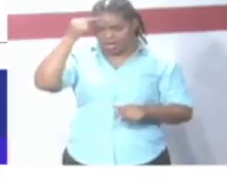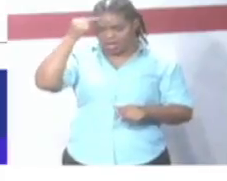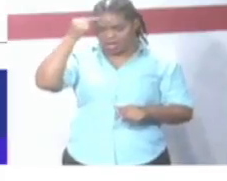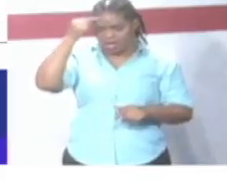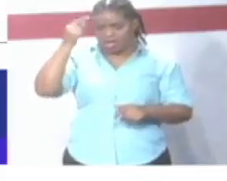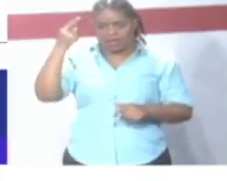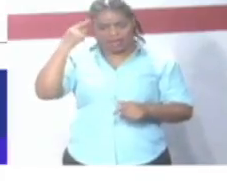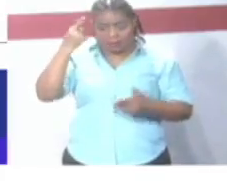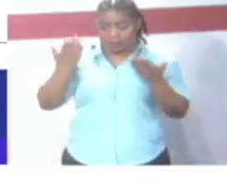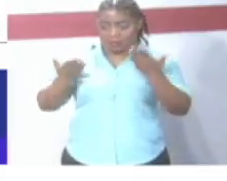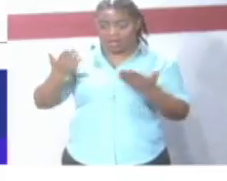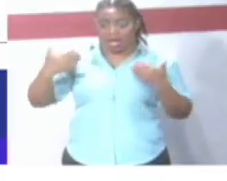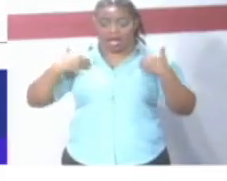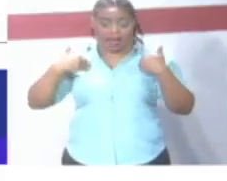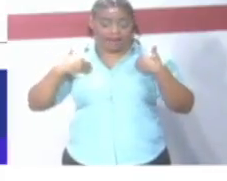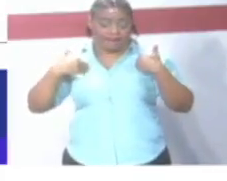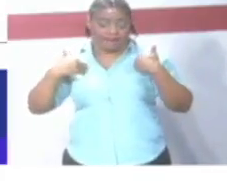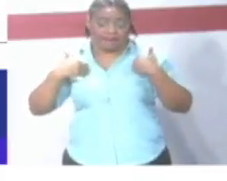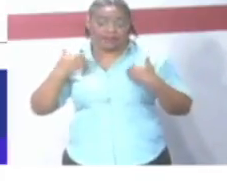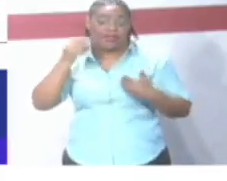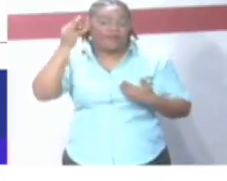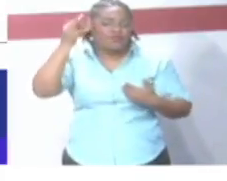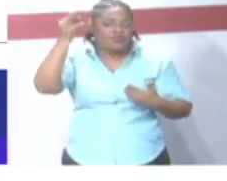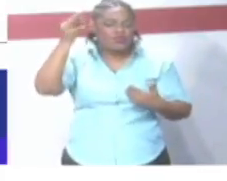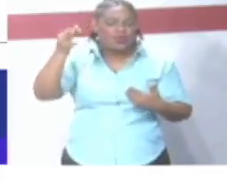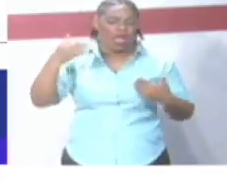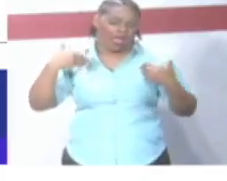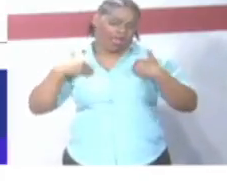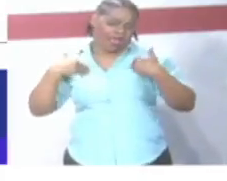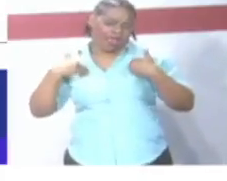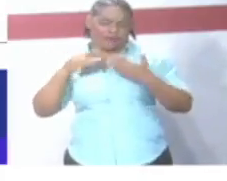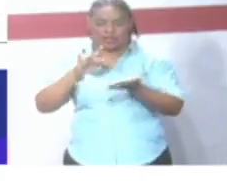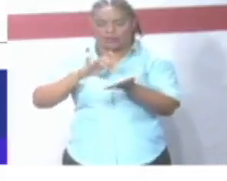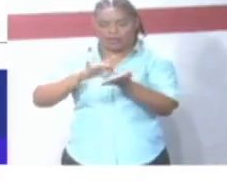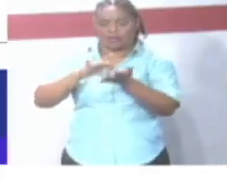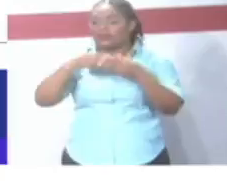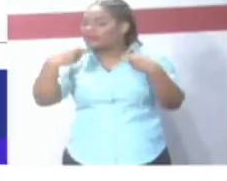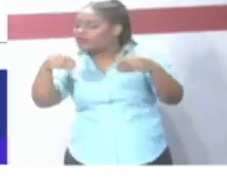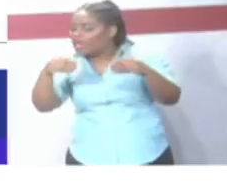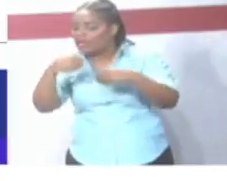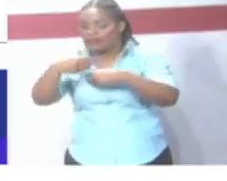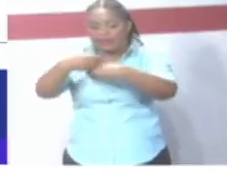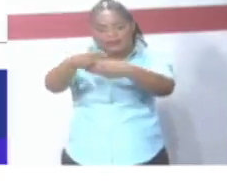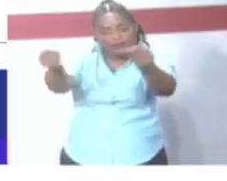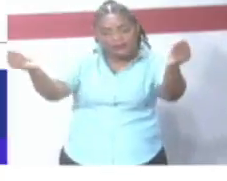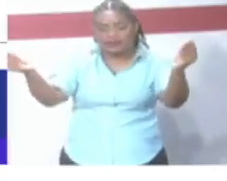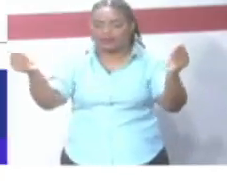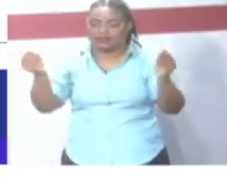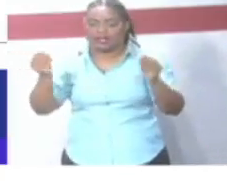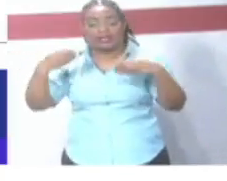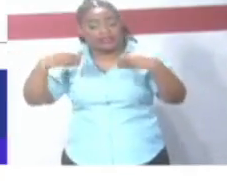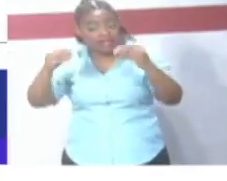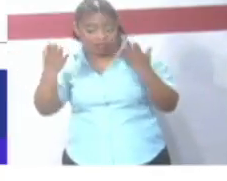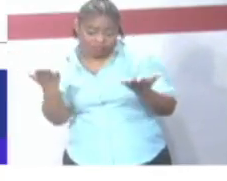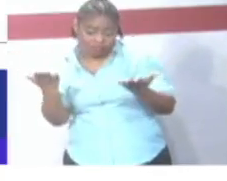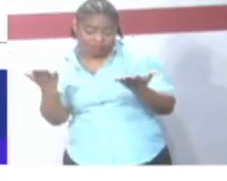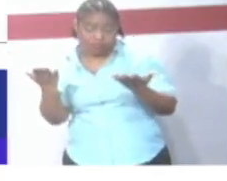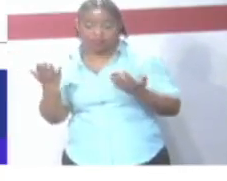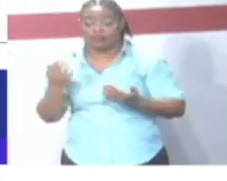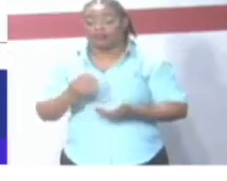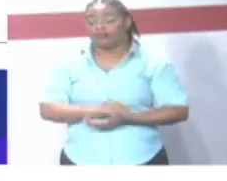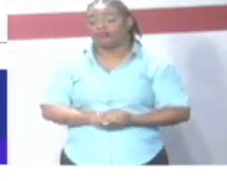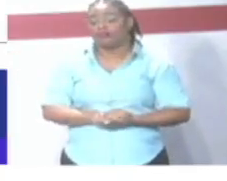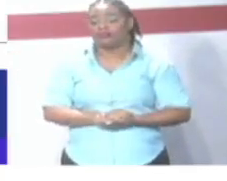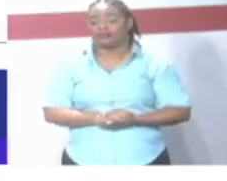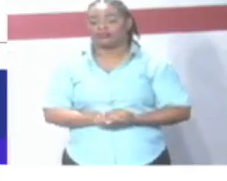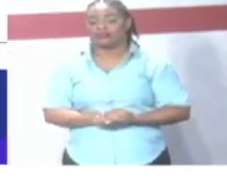available, allowing pharmaceutical companies to sell them? Thank you. So Those are my